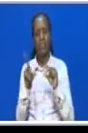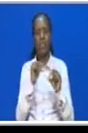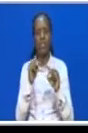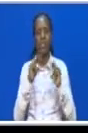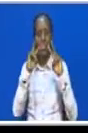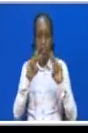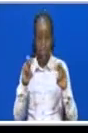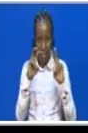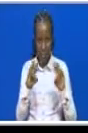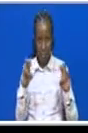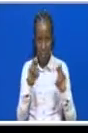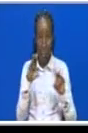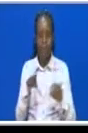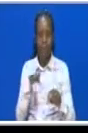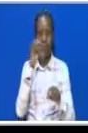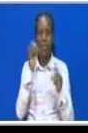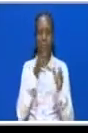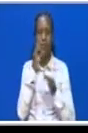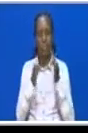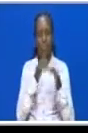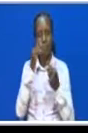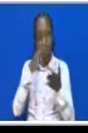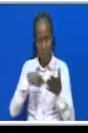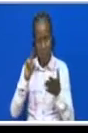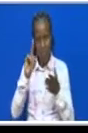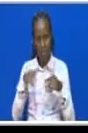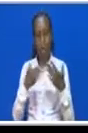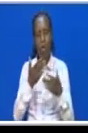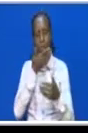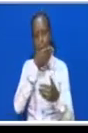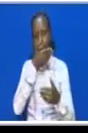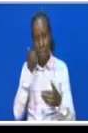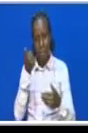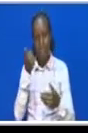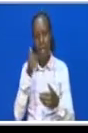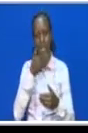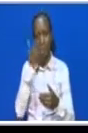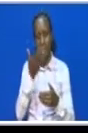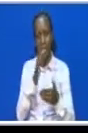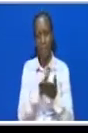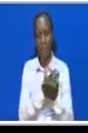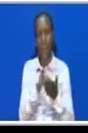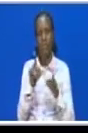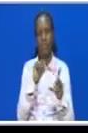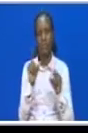check, find out whether it is the correct or the best answer among the